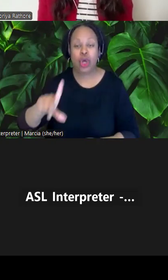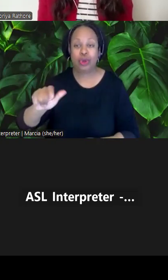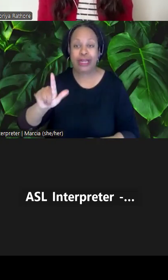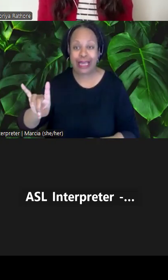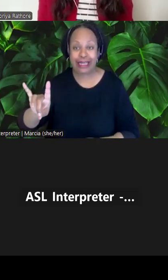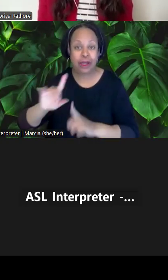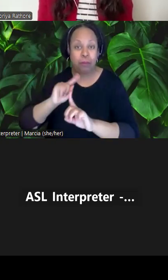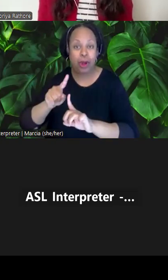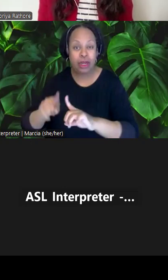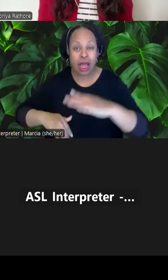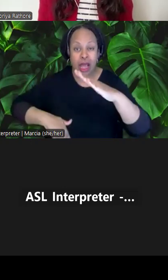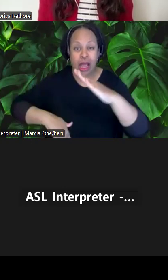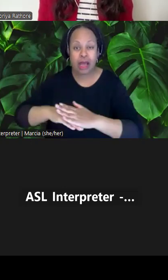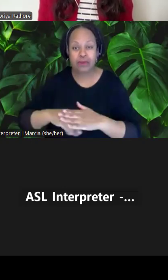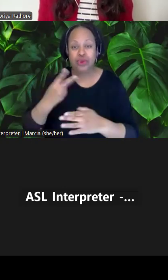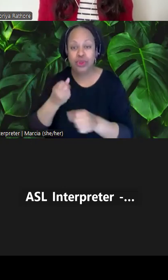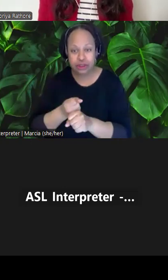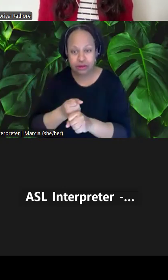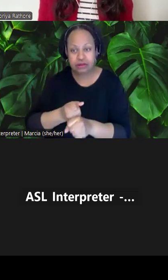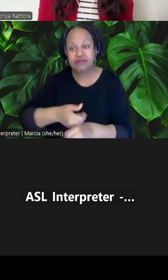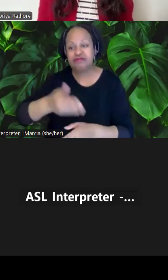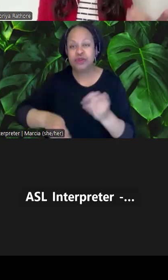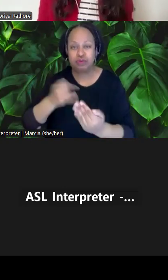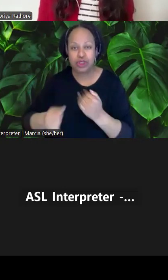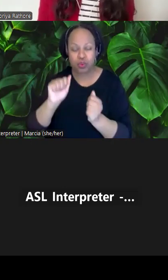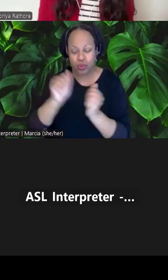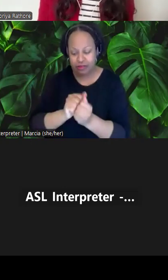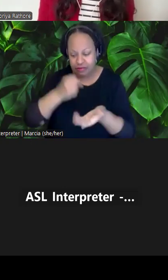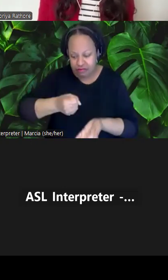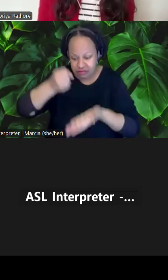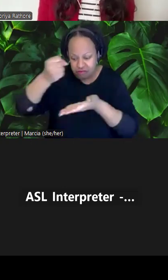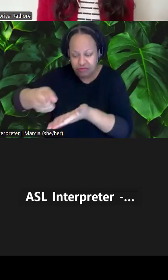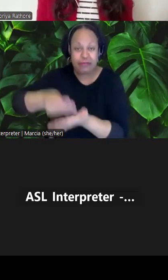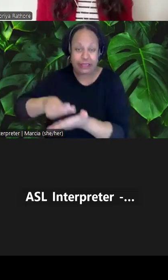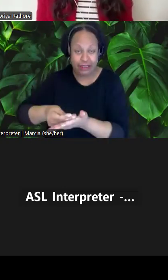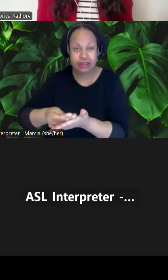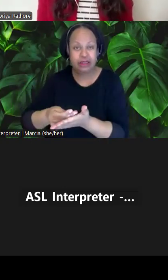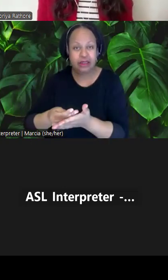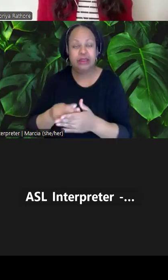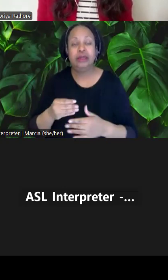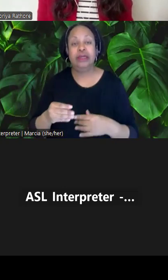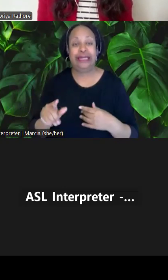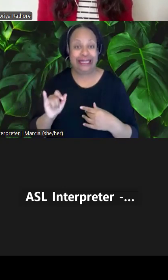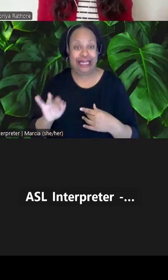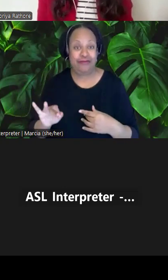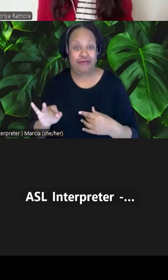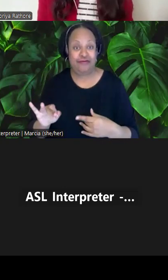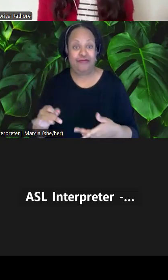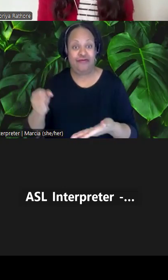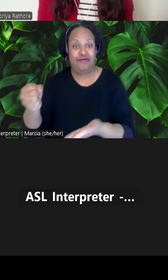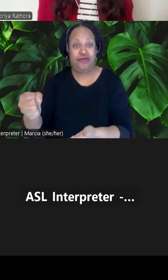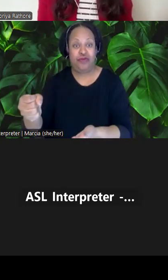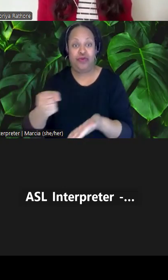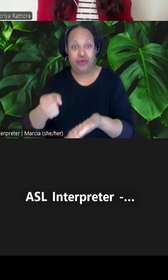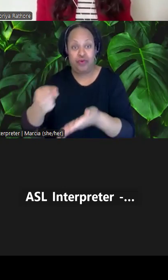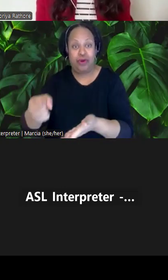project with this funding. What can you do with the grant? So your project can be a performance